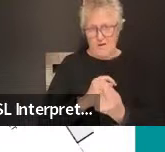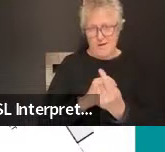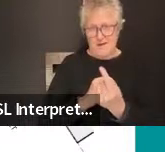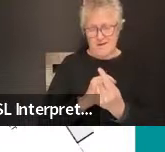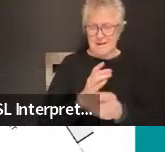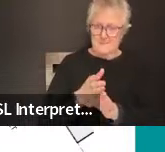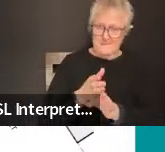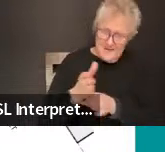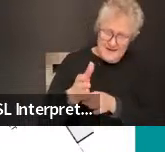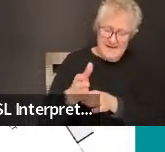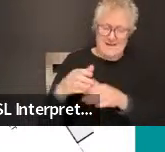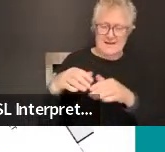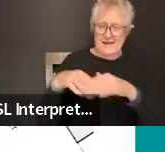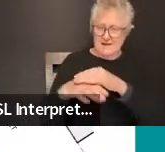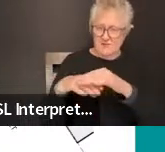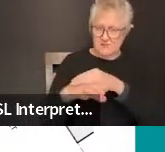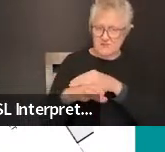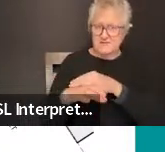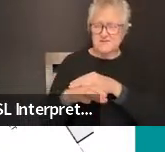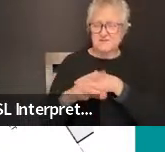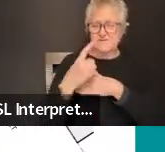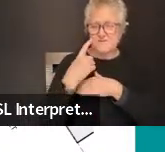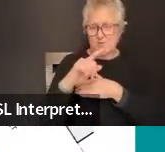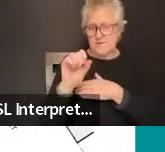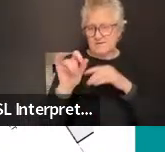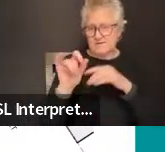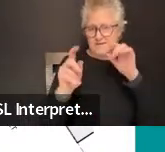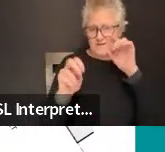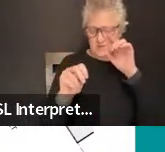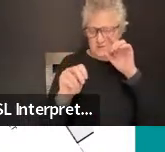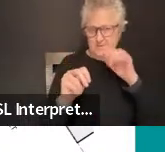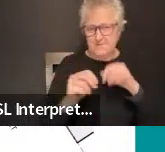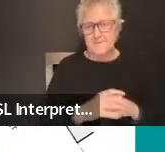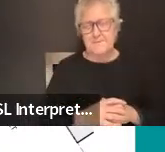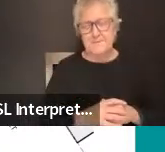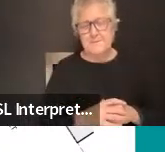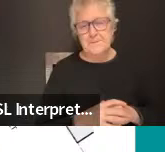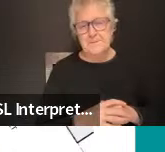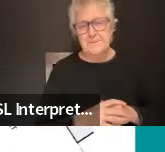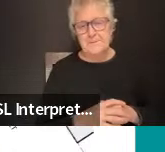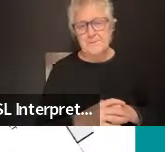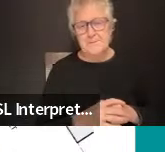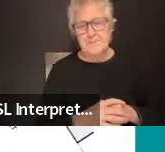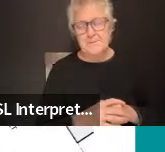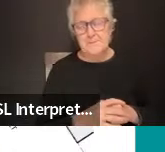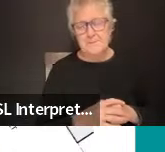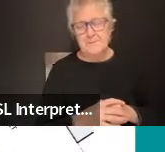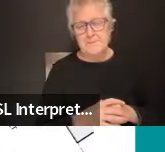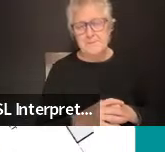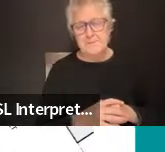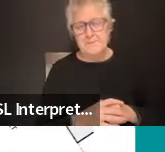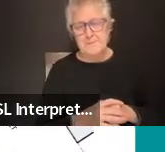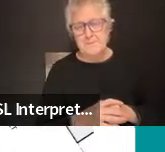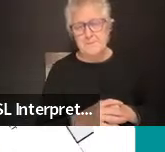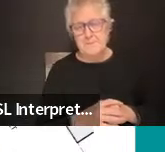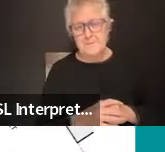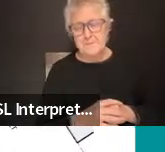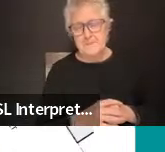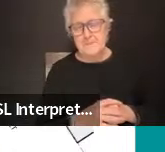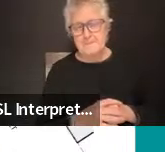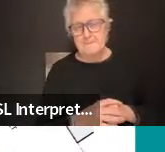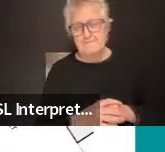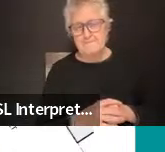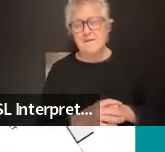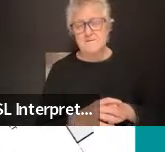activity hub here for this station. And so you will note, so these are the